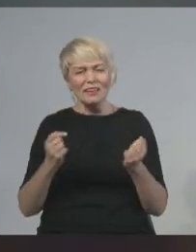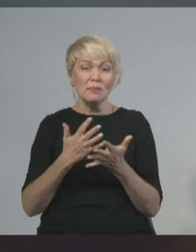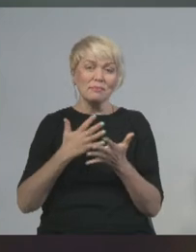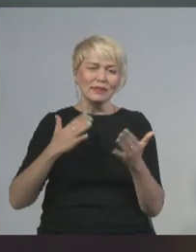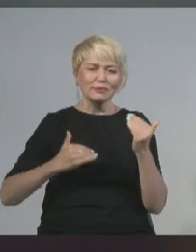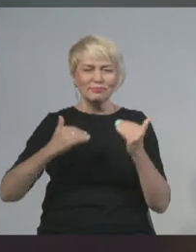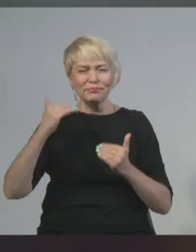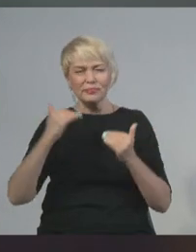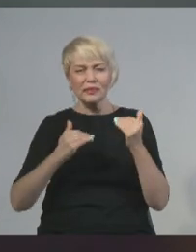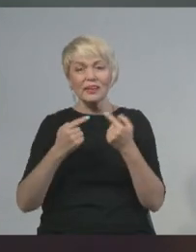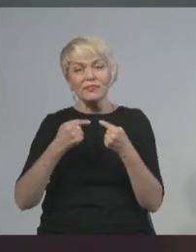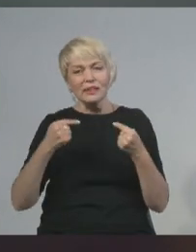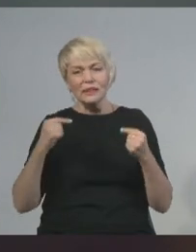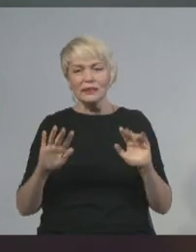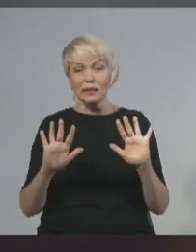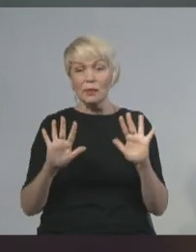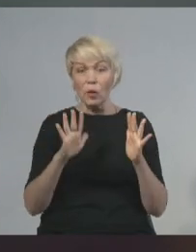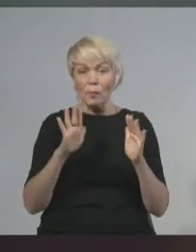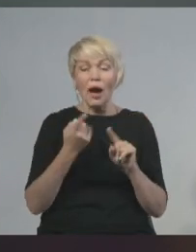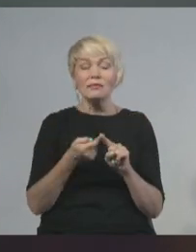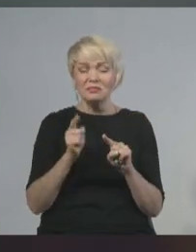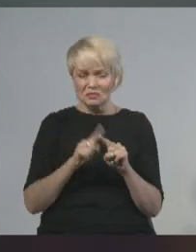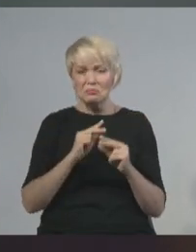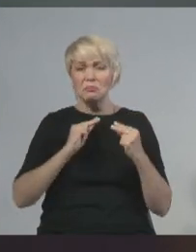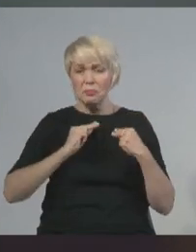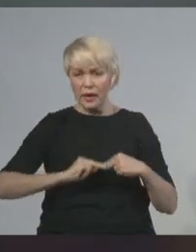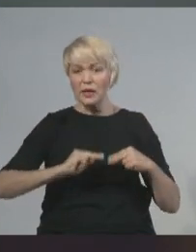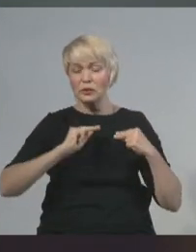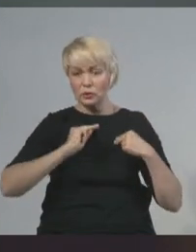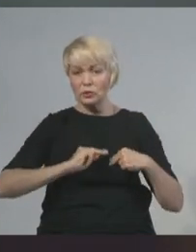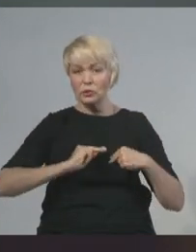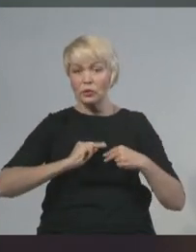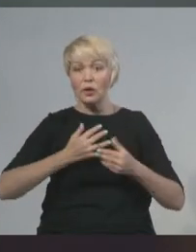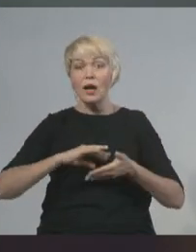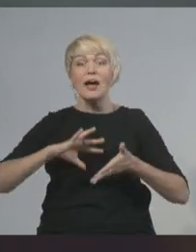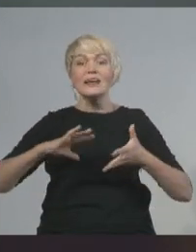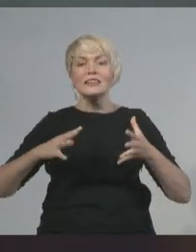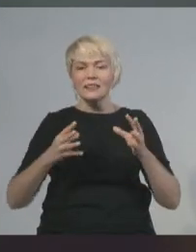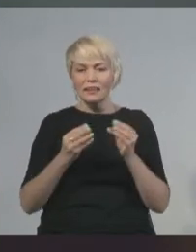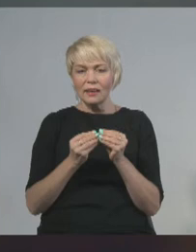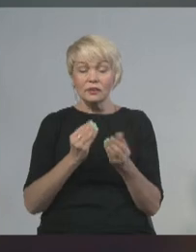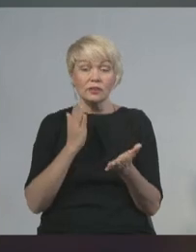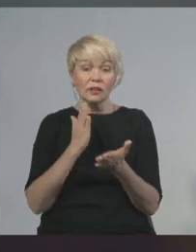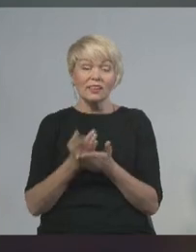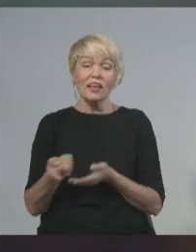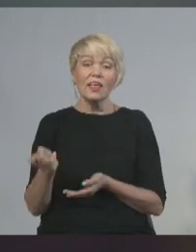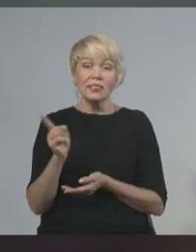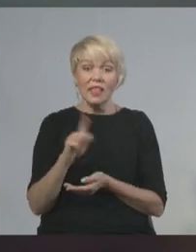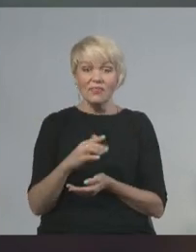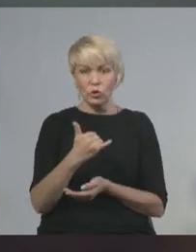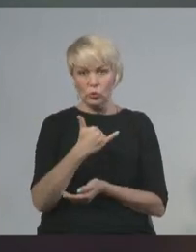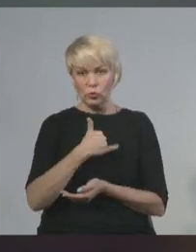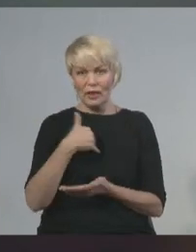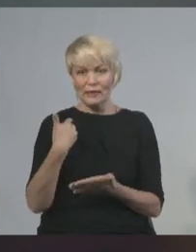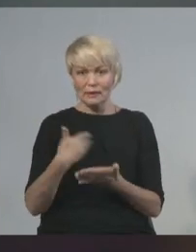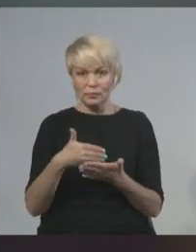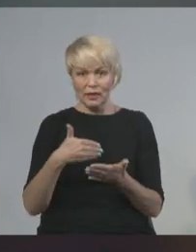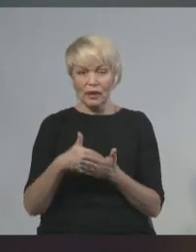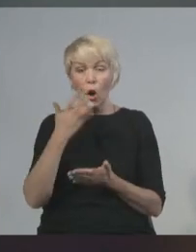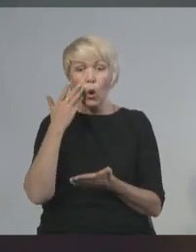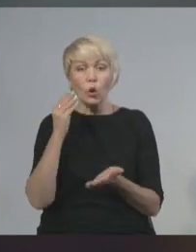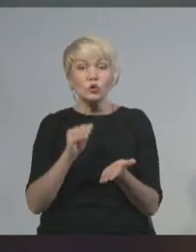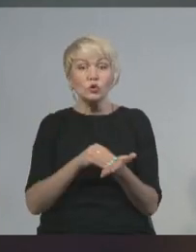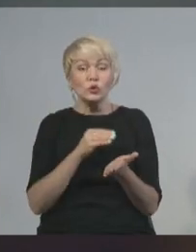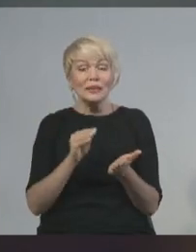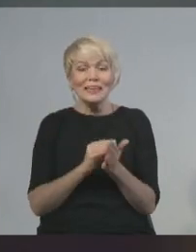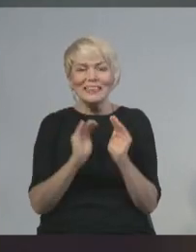they sh they offer good set of functions which works and we even have examples when